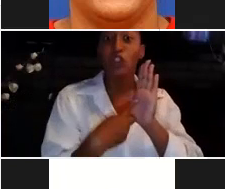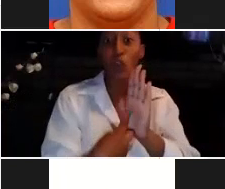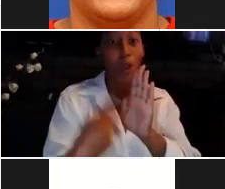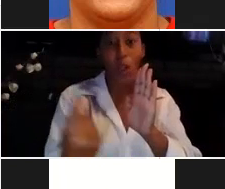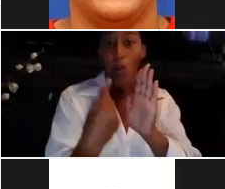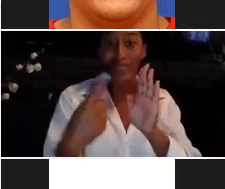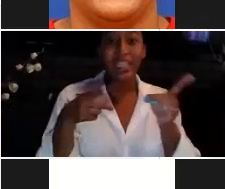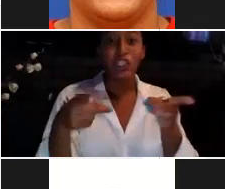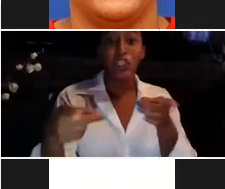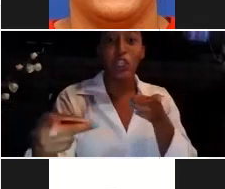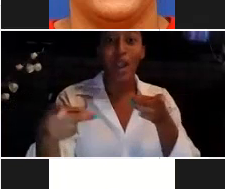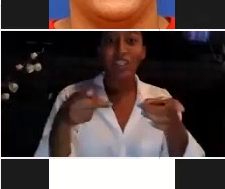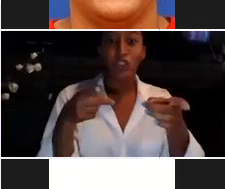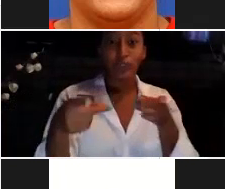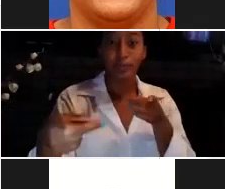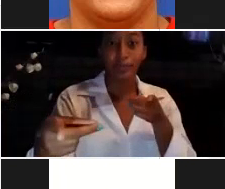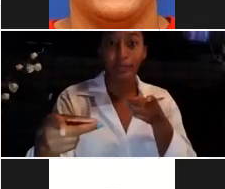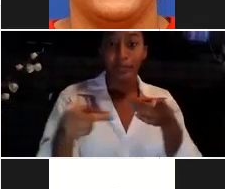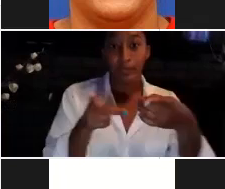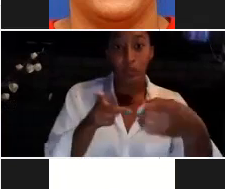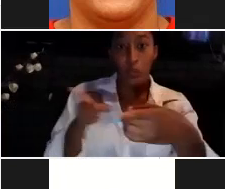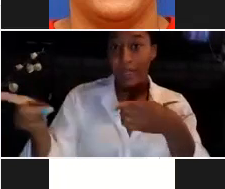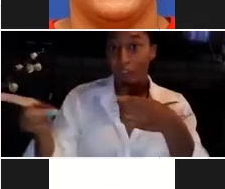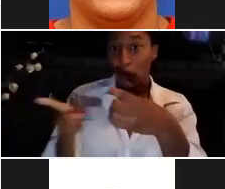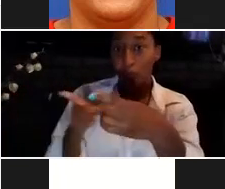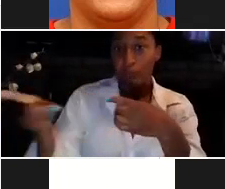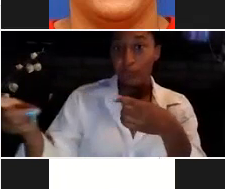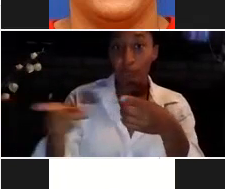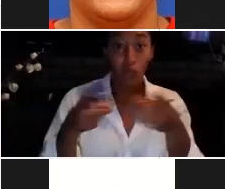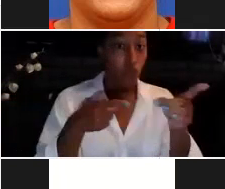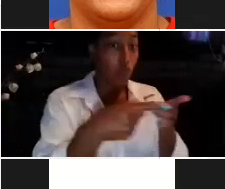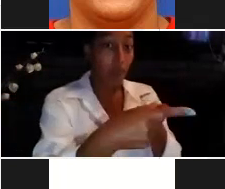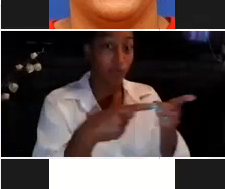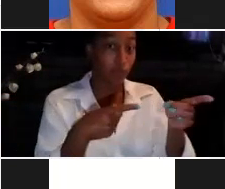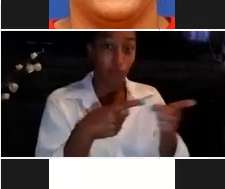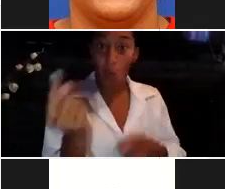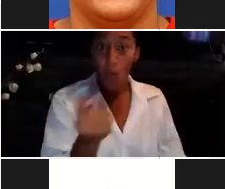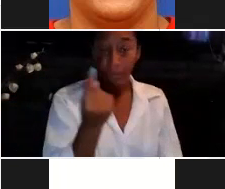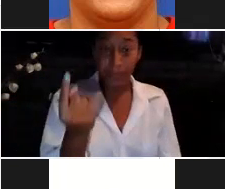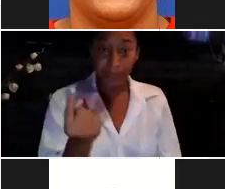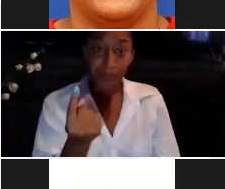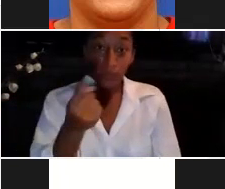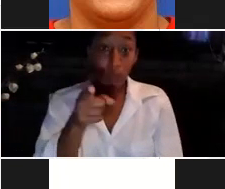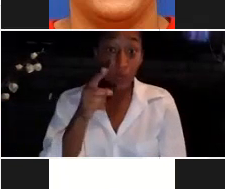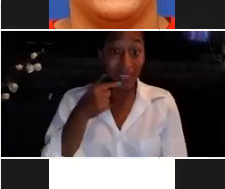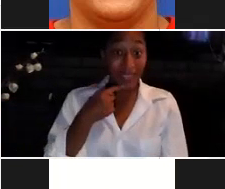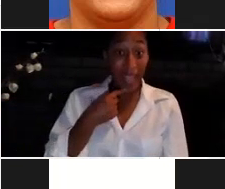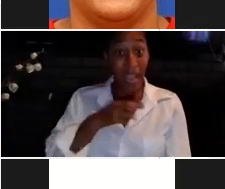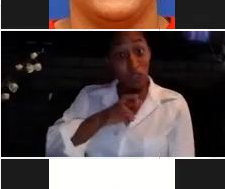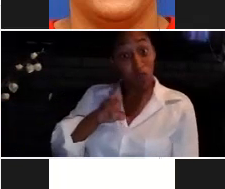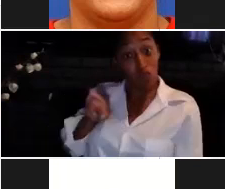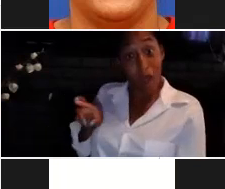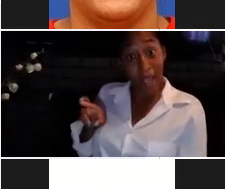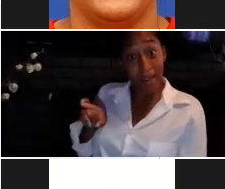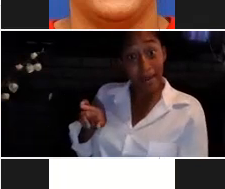Okay. So we typically say that to the right is positive, to the left